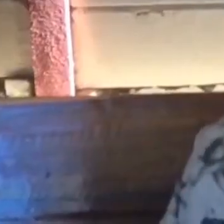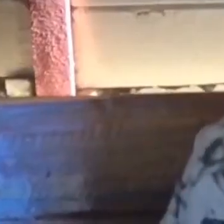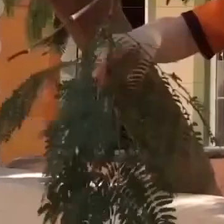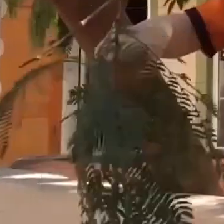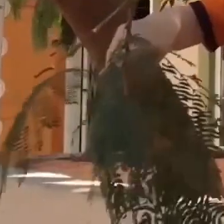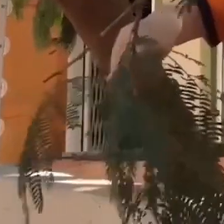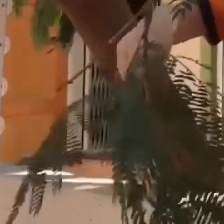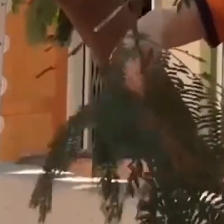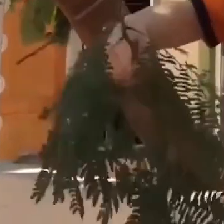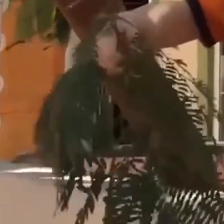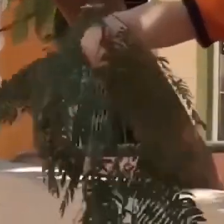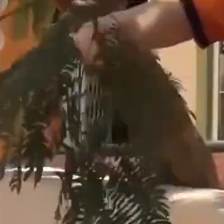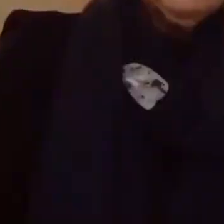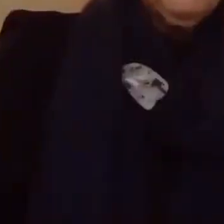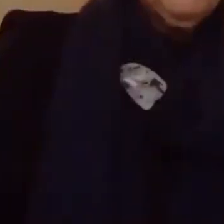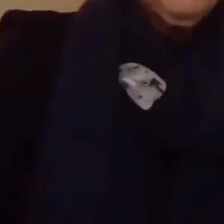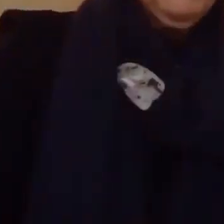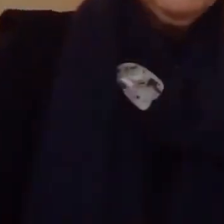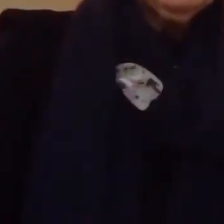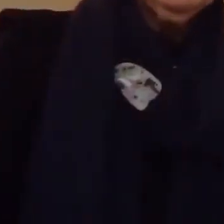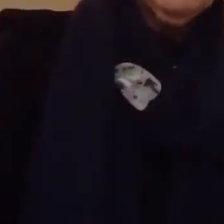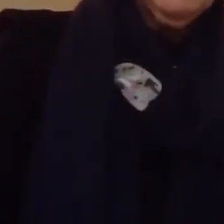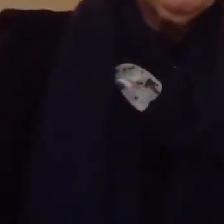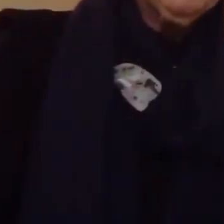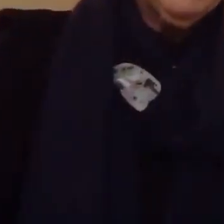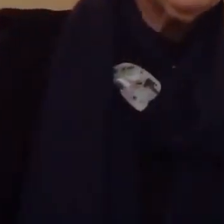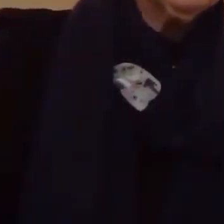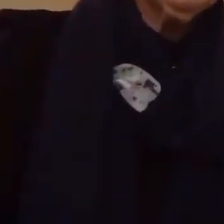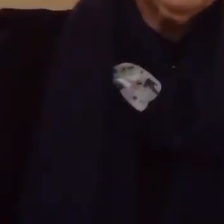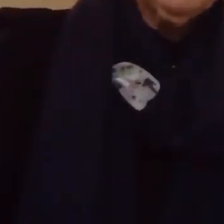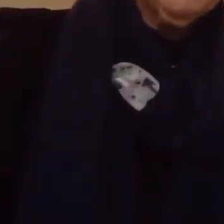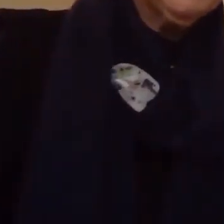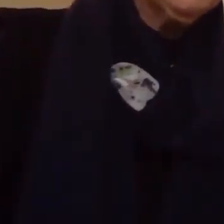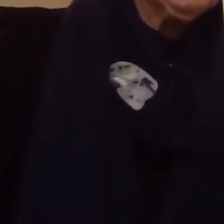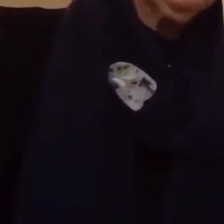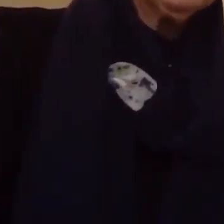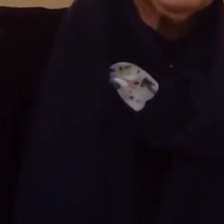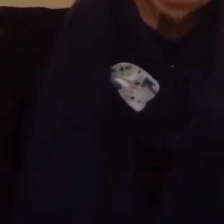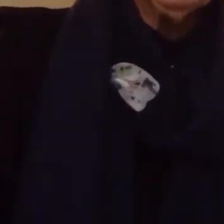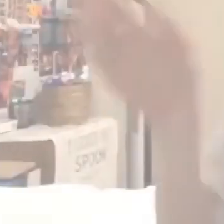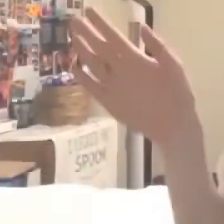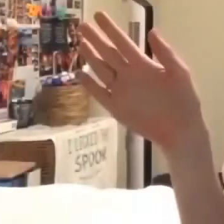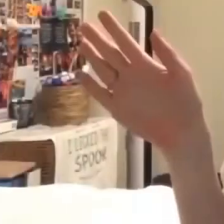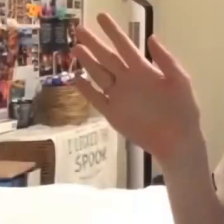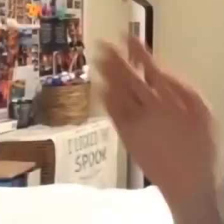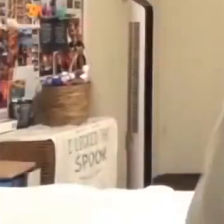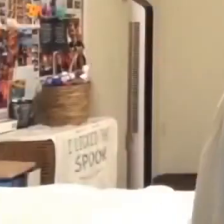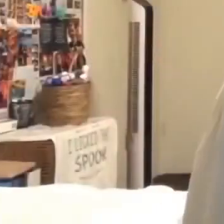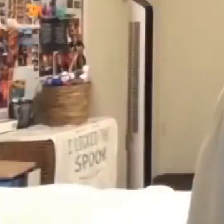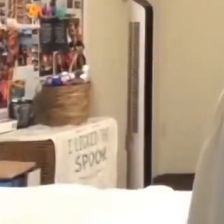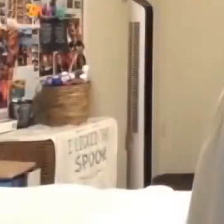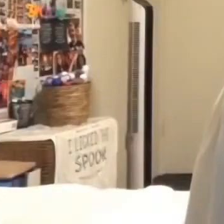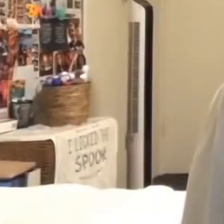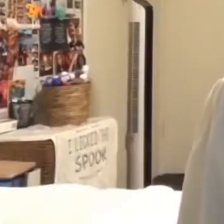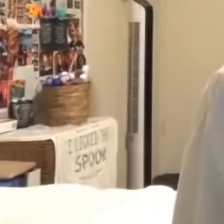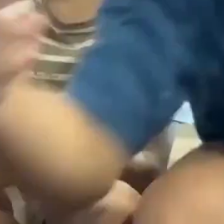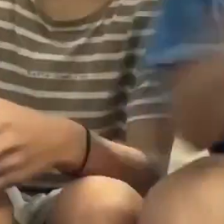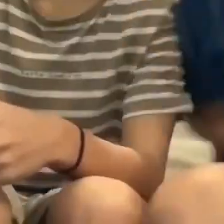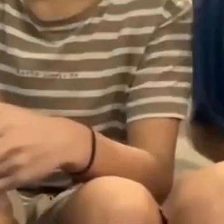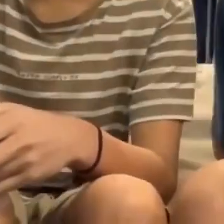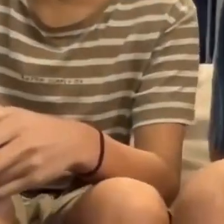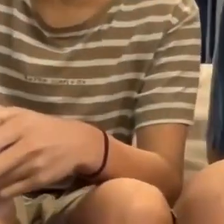I'm Will. Hi, I'm Ruben. Hello, everyone. I'm Barbara from the Stomp Team. Hi, guys. It's Painter Holly